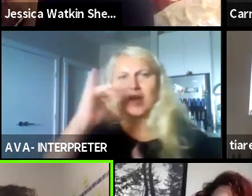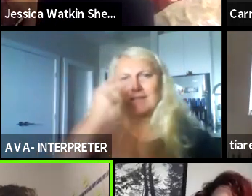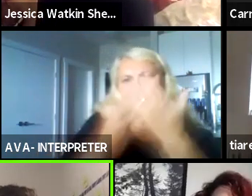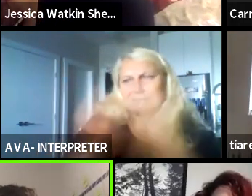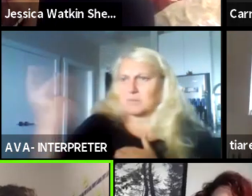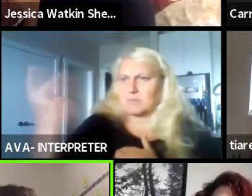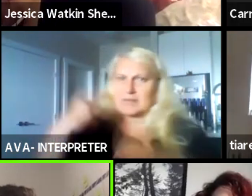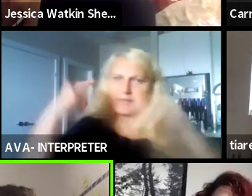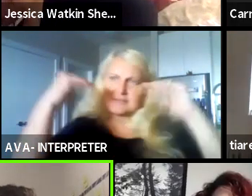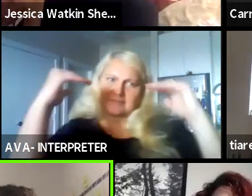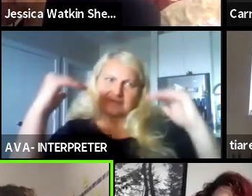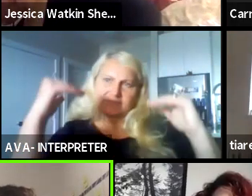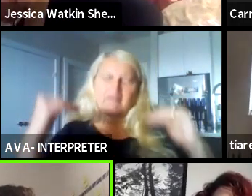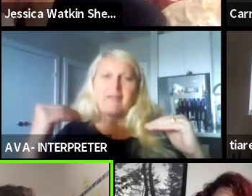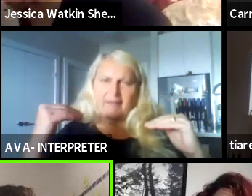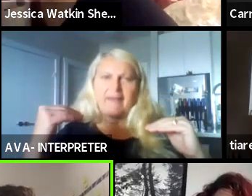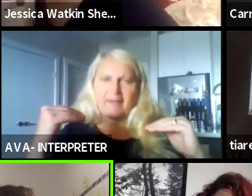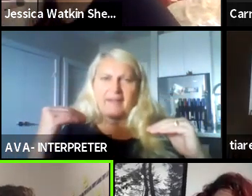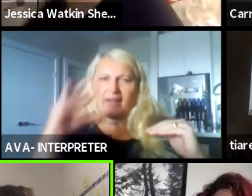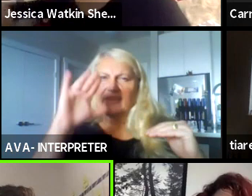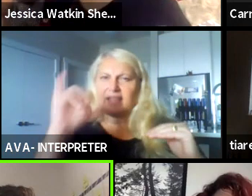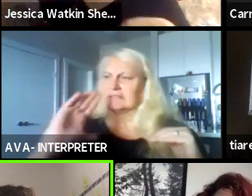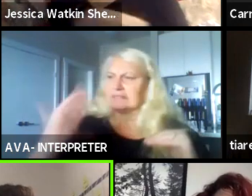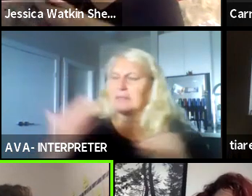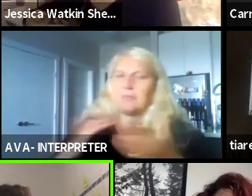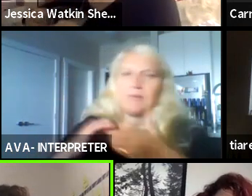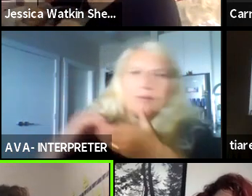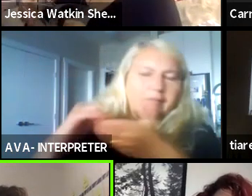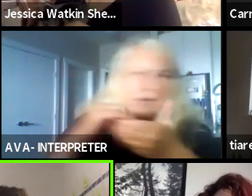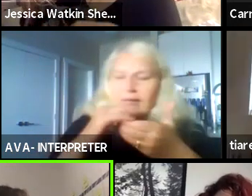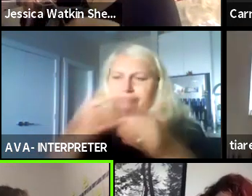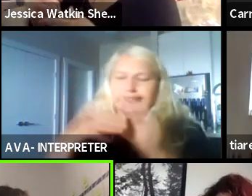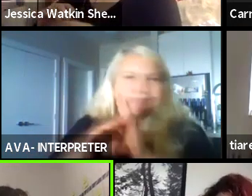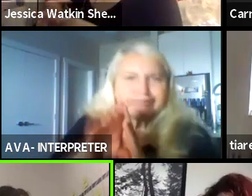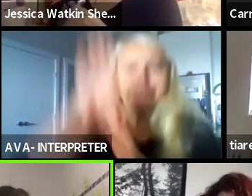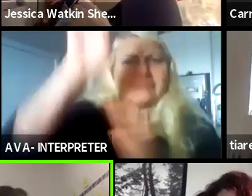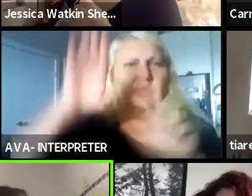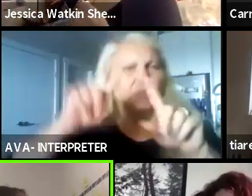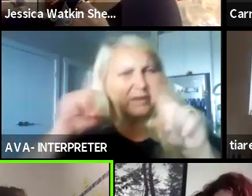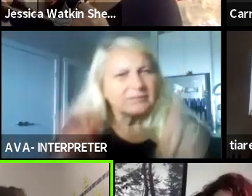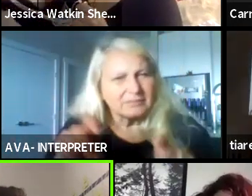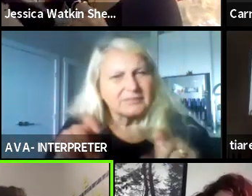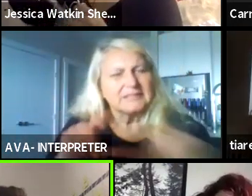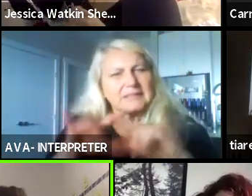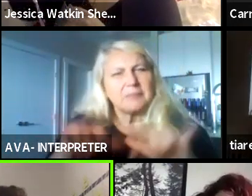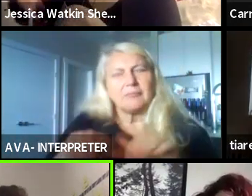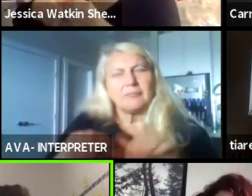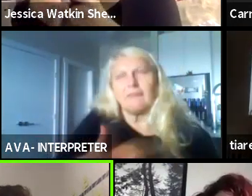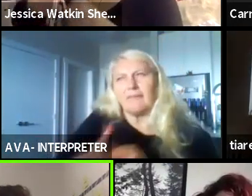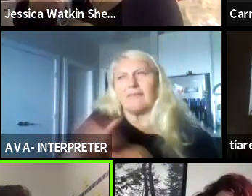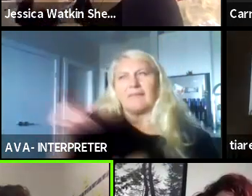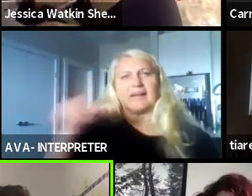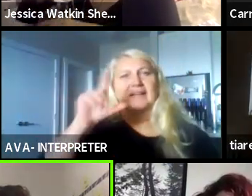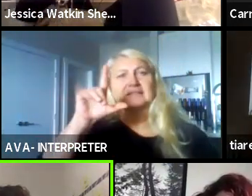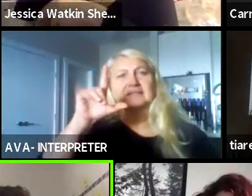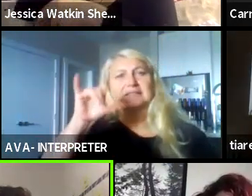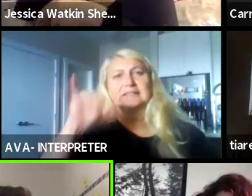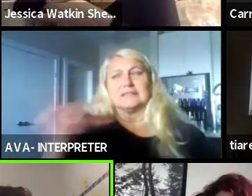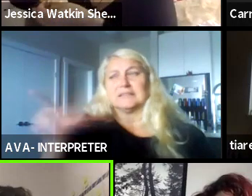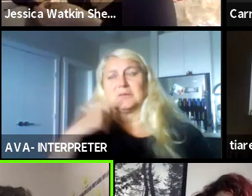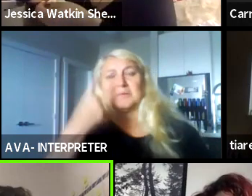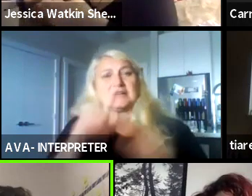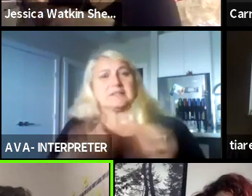with all of our collaborators here. And building off what Lindsay was saying, like, what I love about them is that